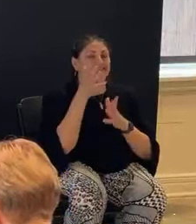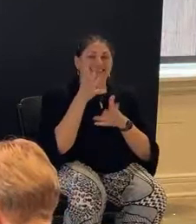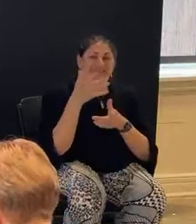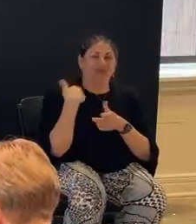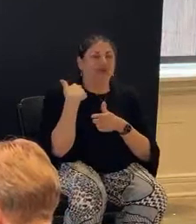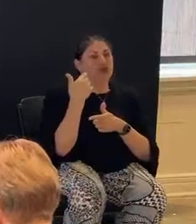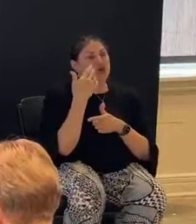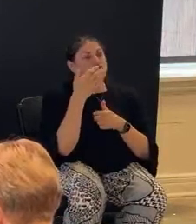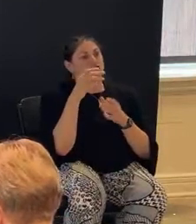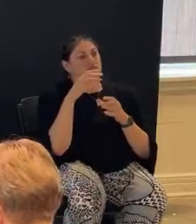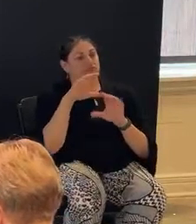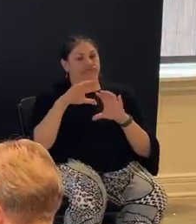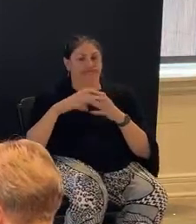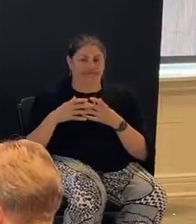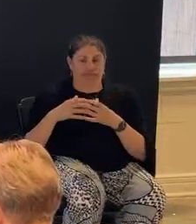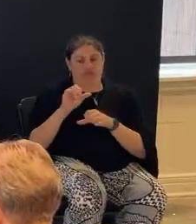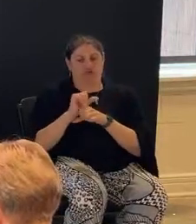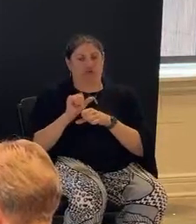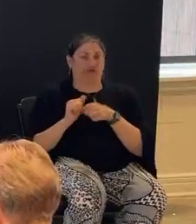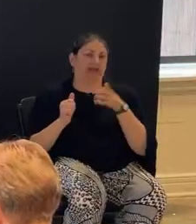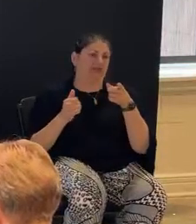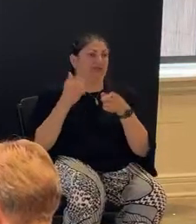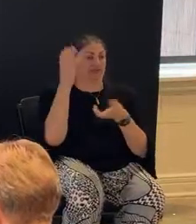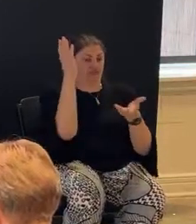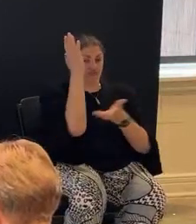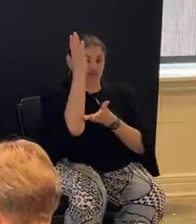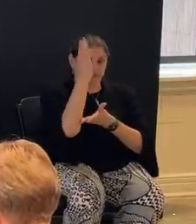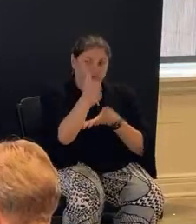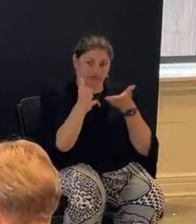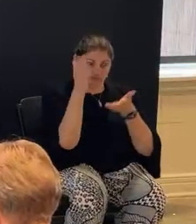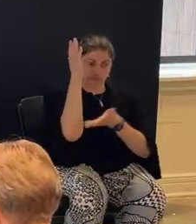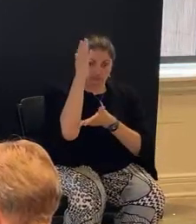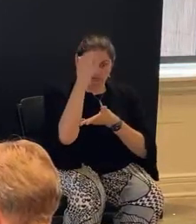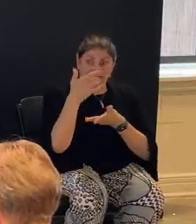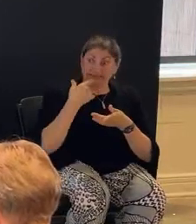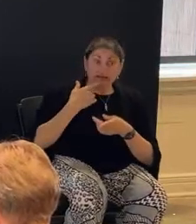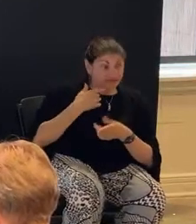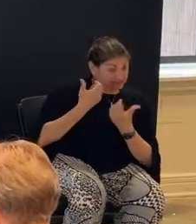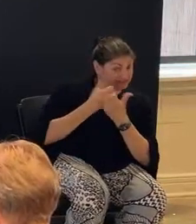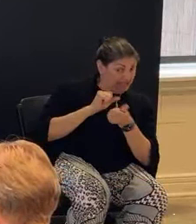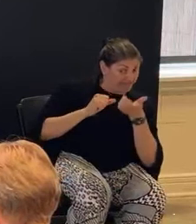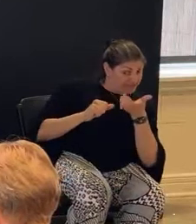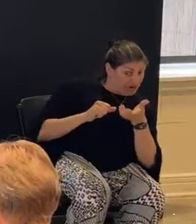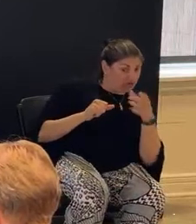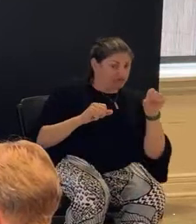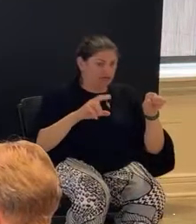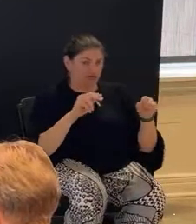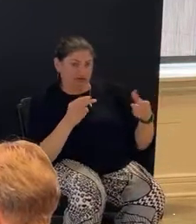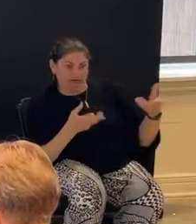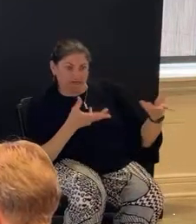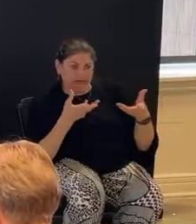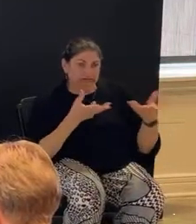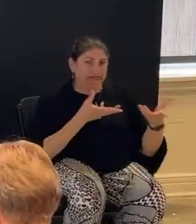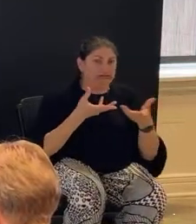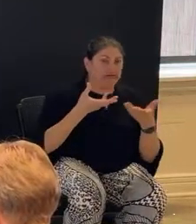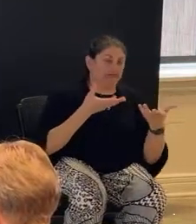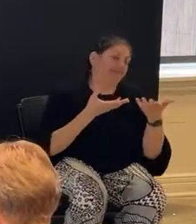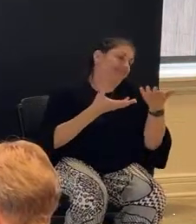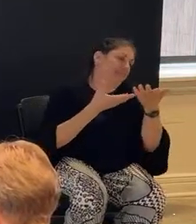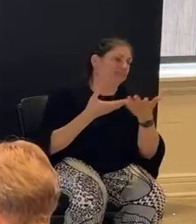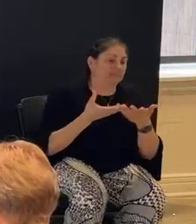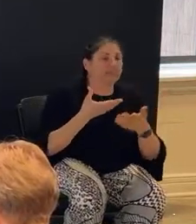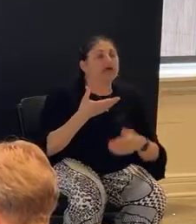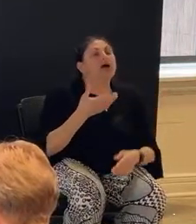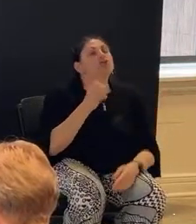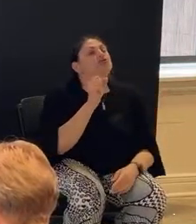really. And so I wonder if you have any thoughts on sort of the state of the